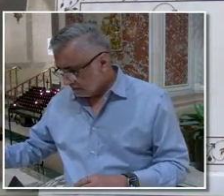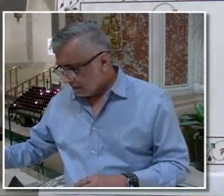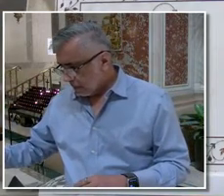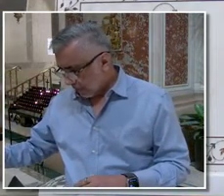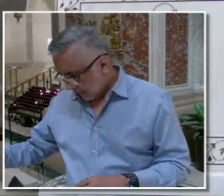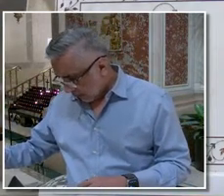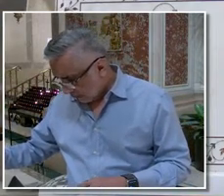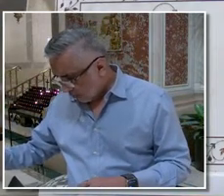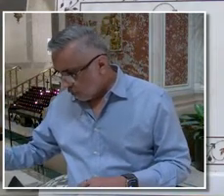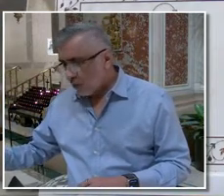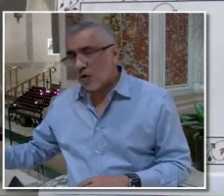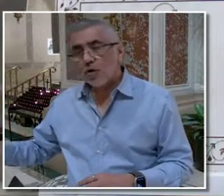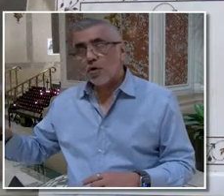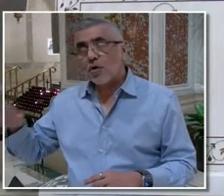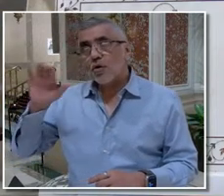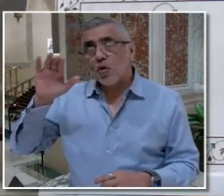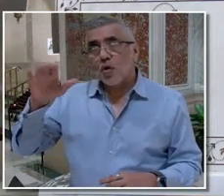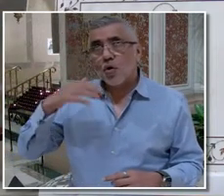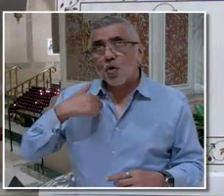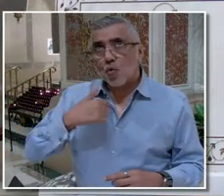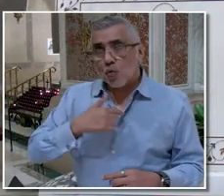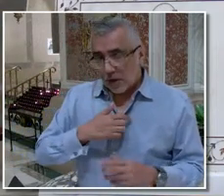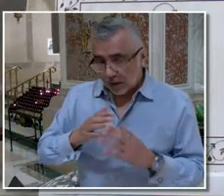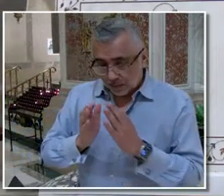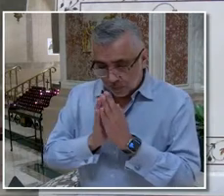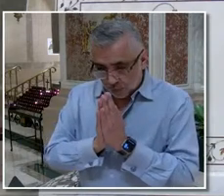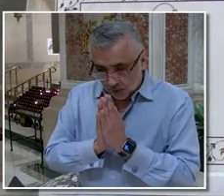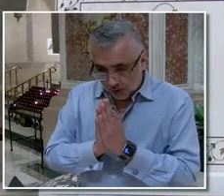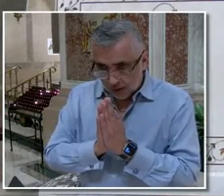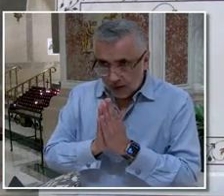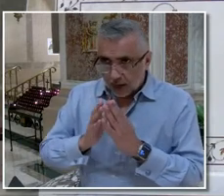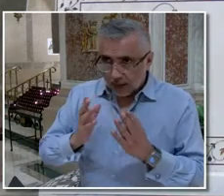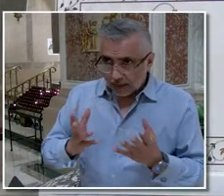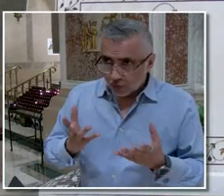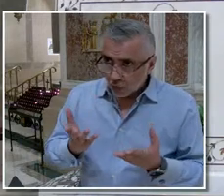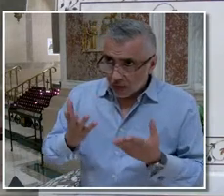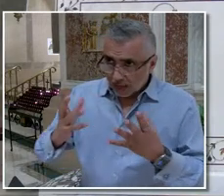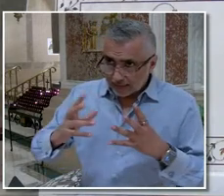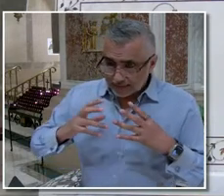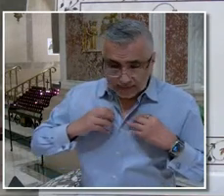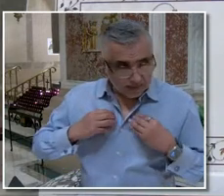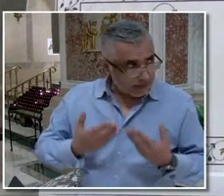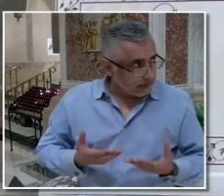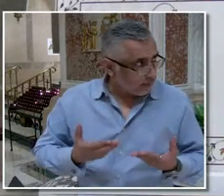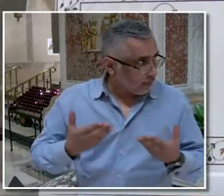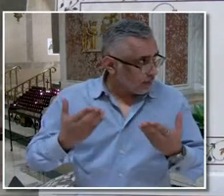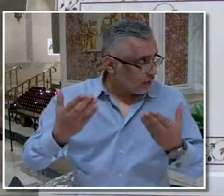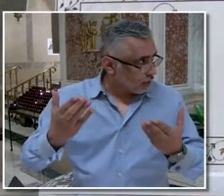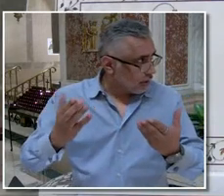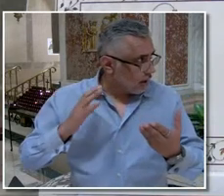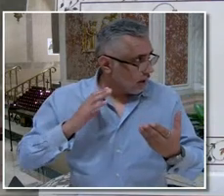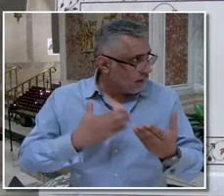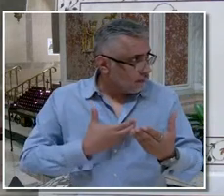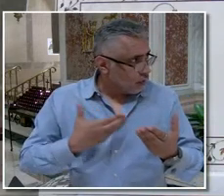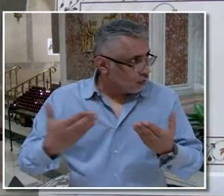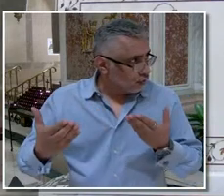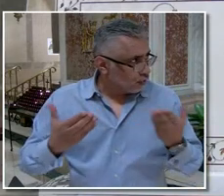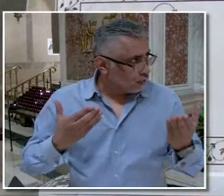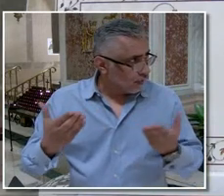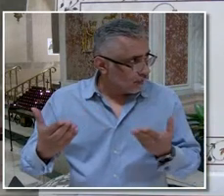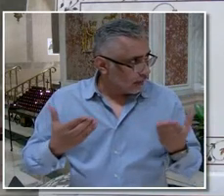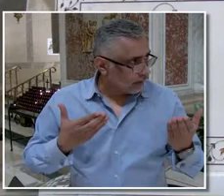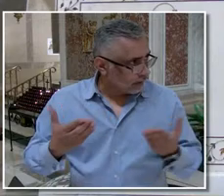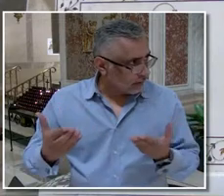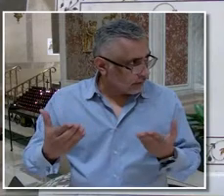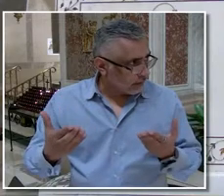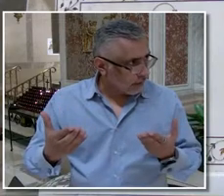Therefore, Lord, we pray graciously, accept this oblation of our service,